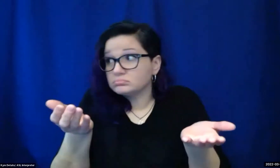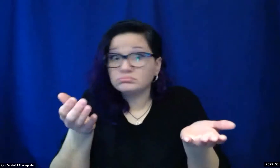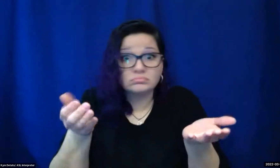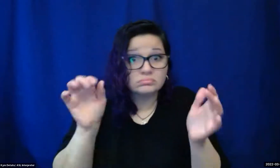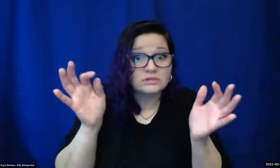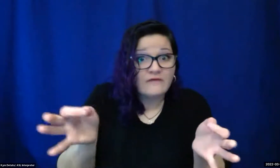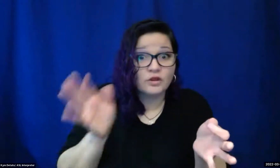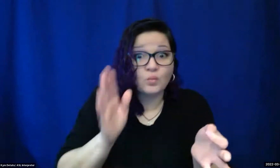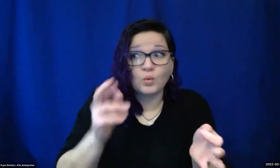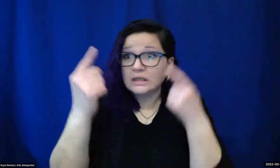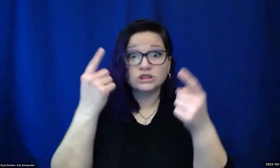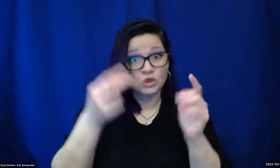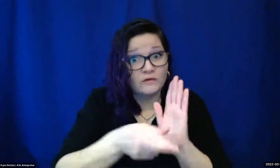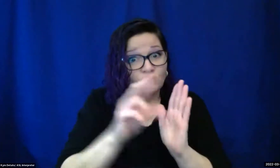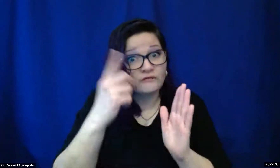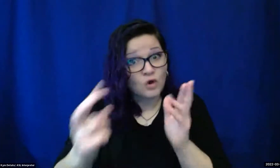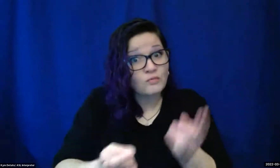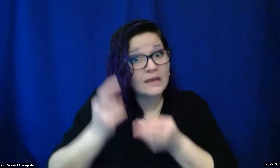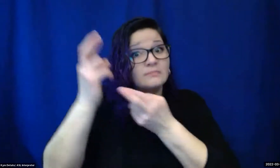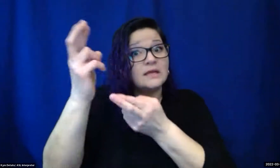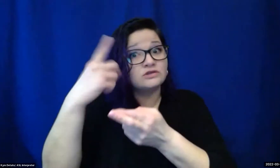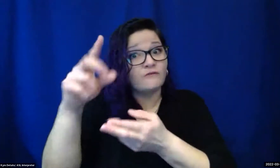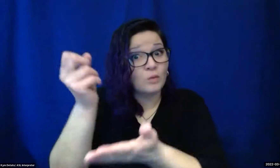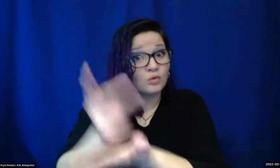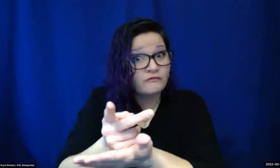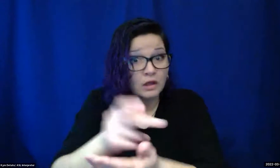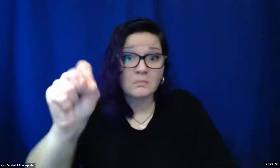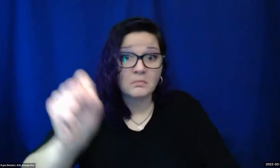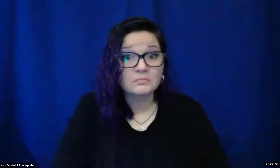consider reviewing them for recommendations for approval.